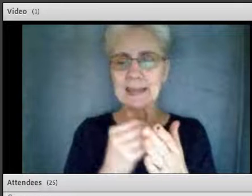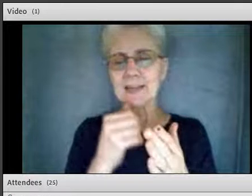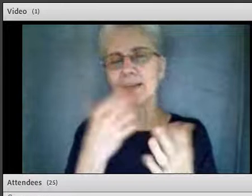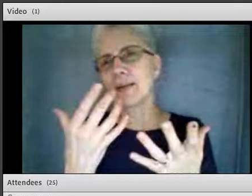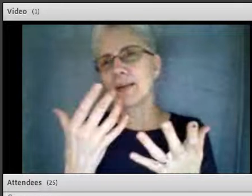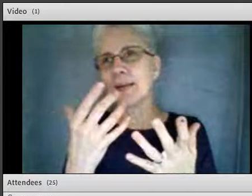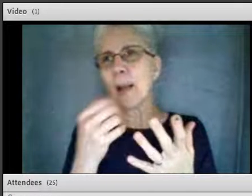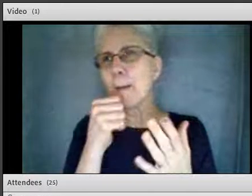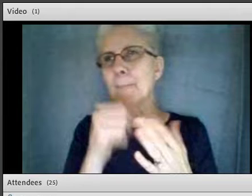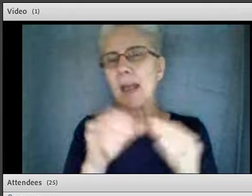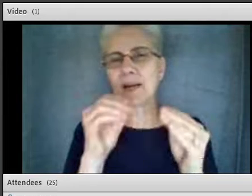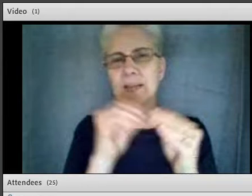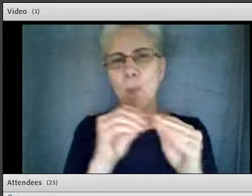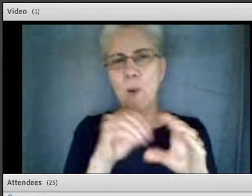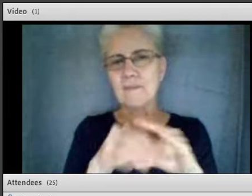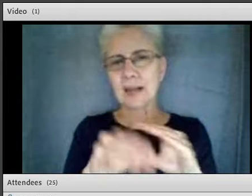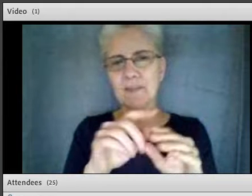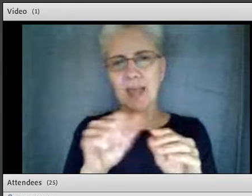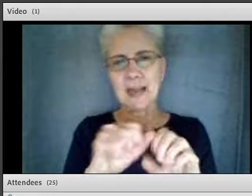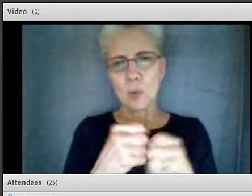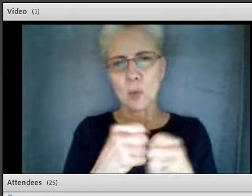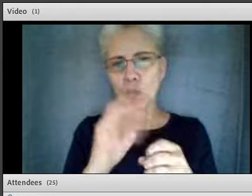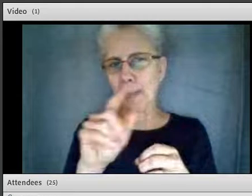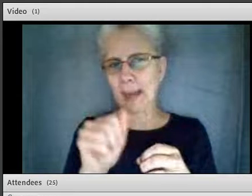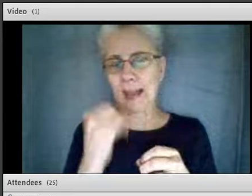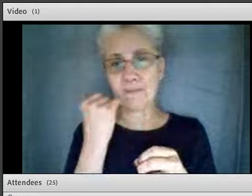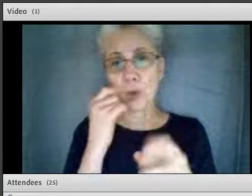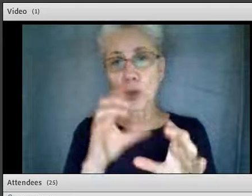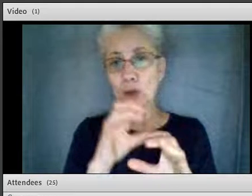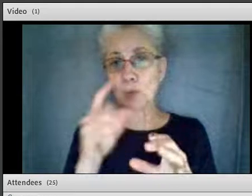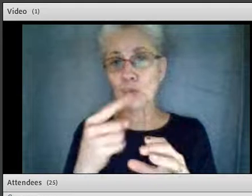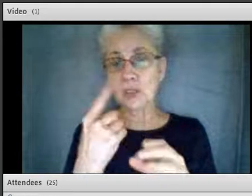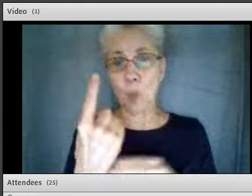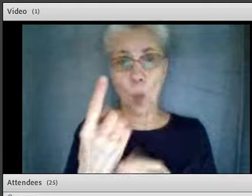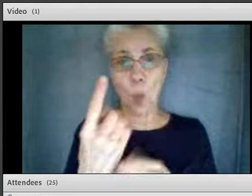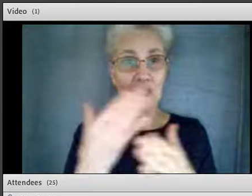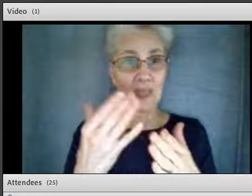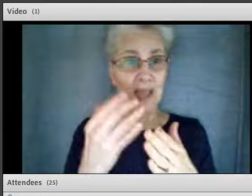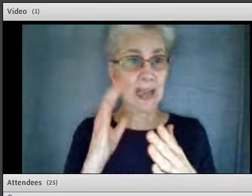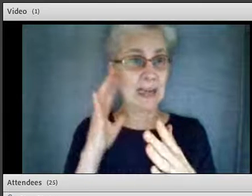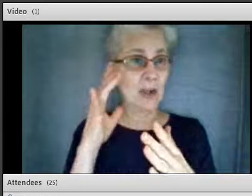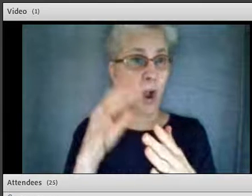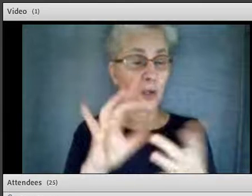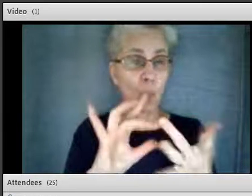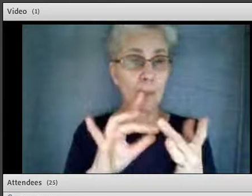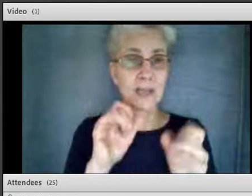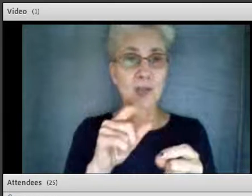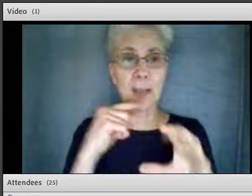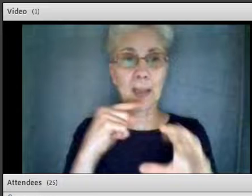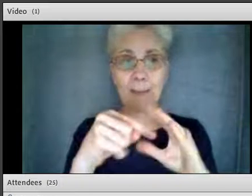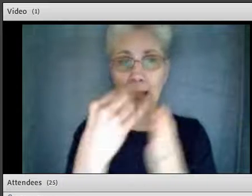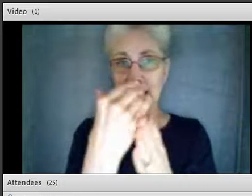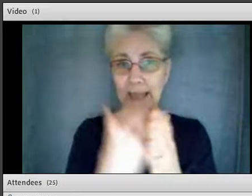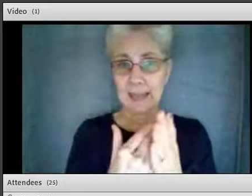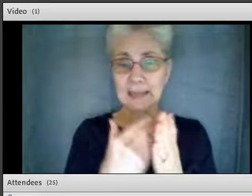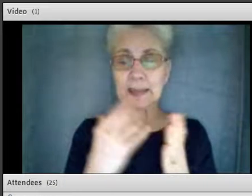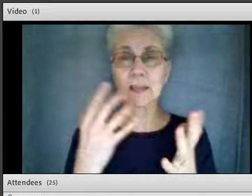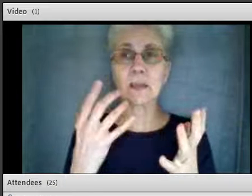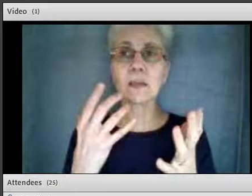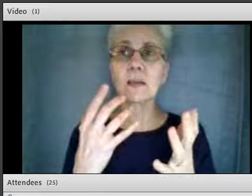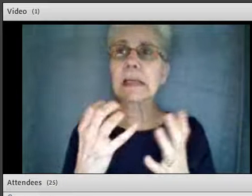social media. If you're going to do just one thing beyond your website, it should be an email list. Collect those emails. Let